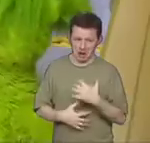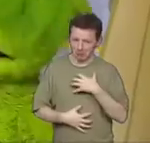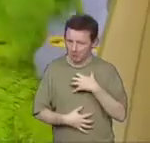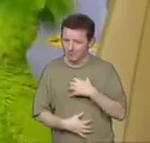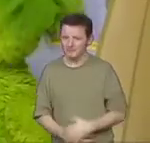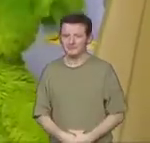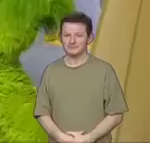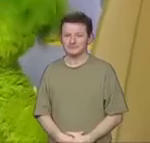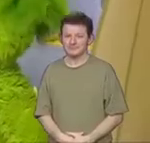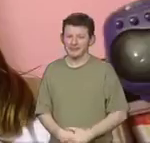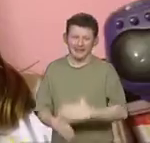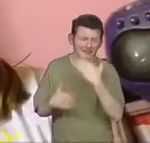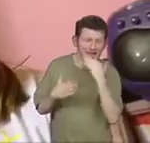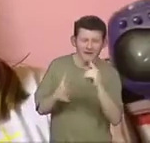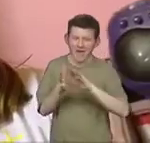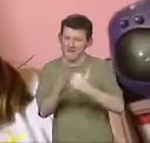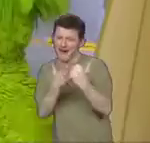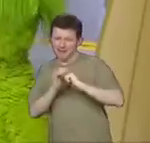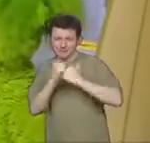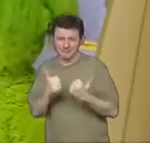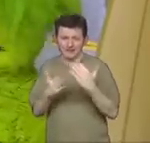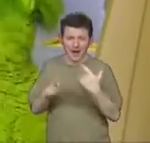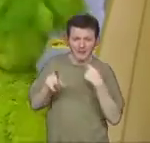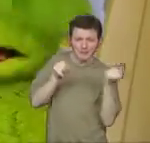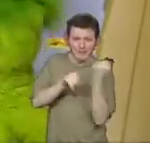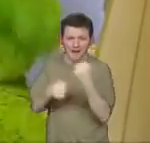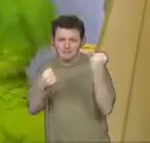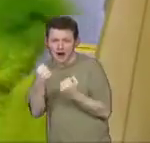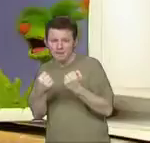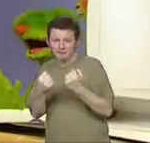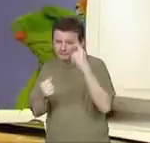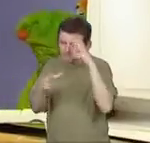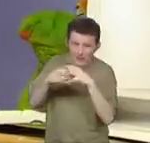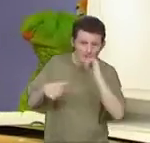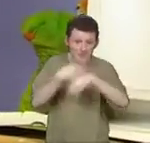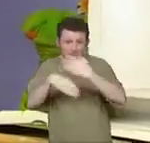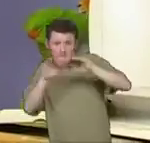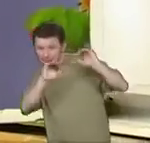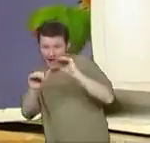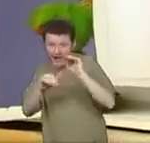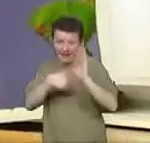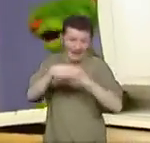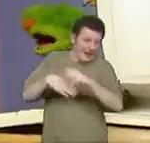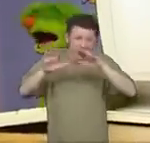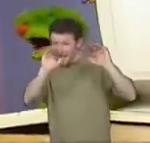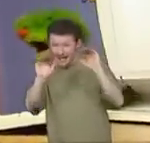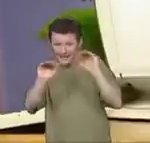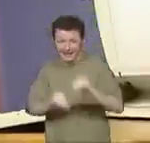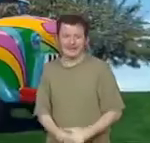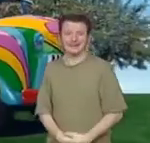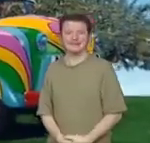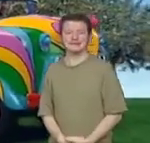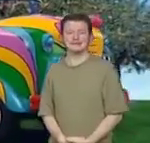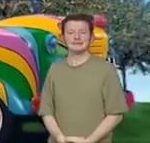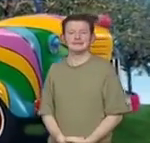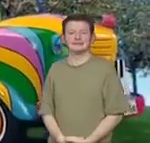Oh, thank you so much for your help, Emma. I've got to get back to the Hoobmobile. So, Hoobble Toodle Do. Hoobble Toodle Do.